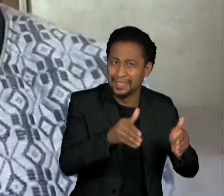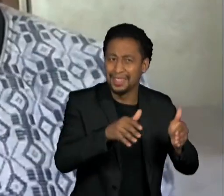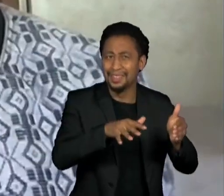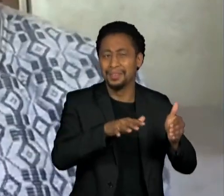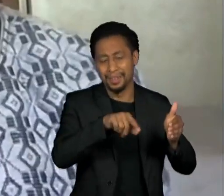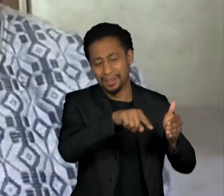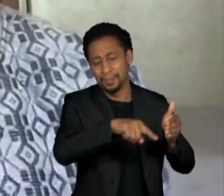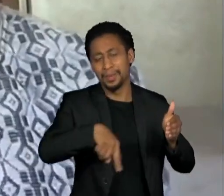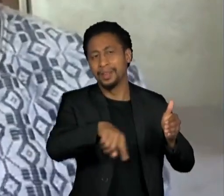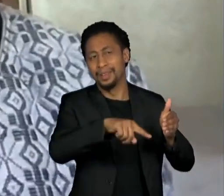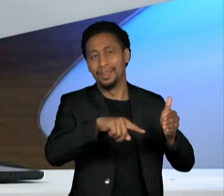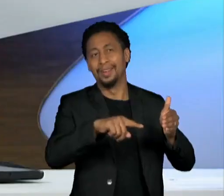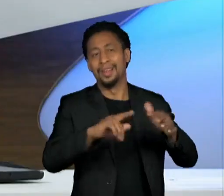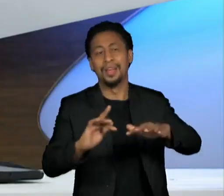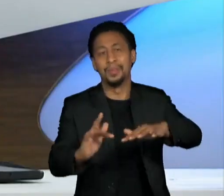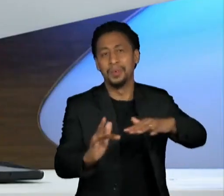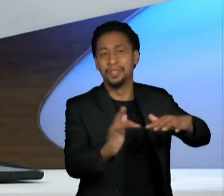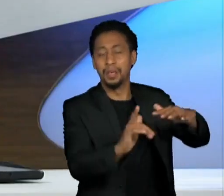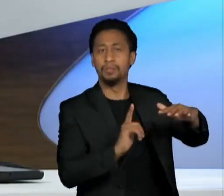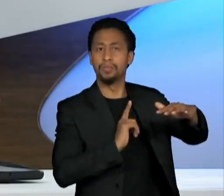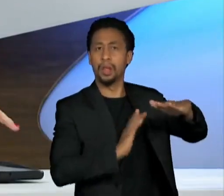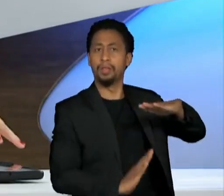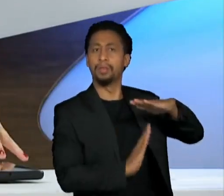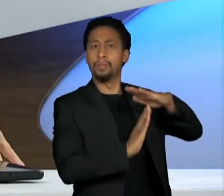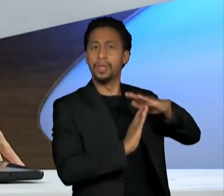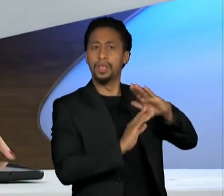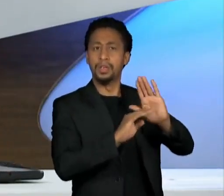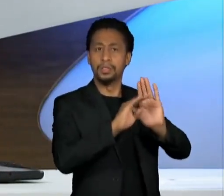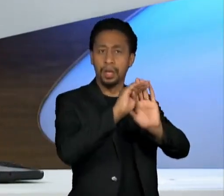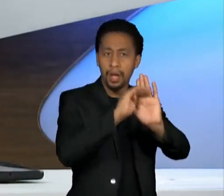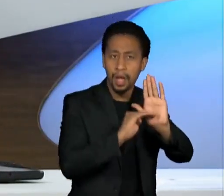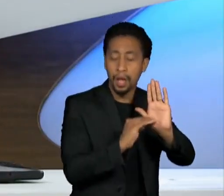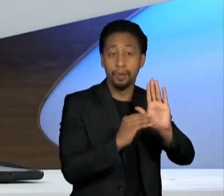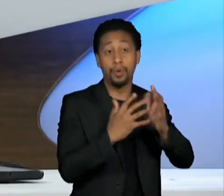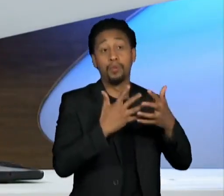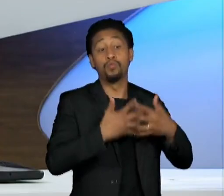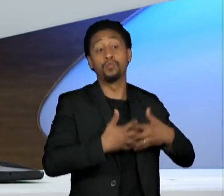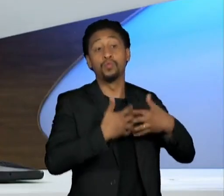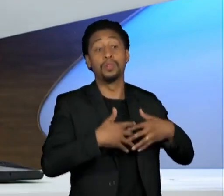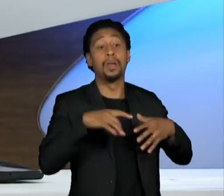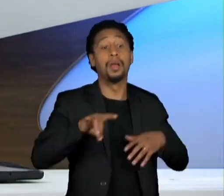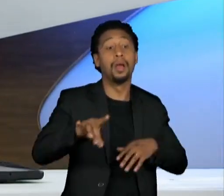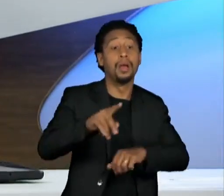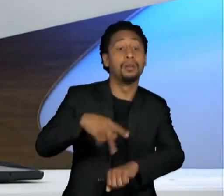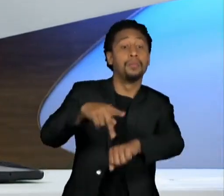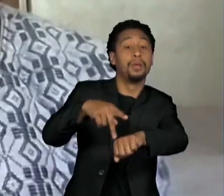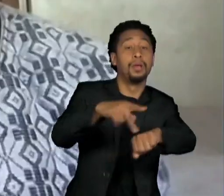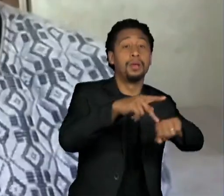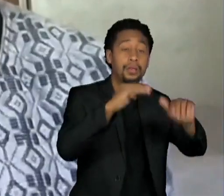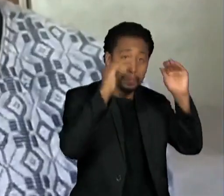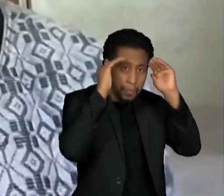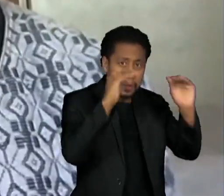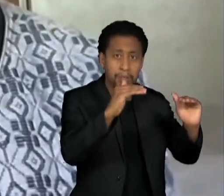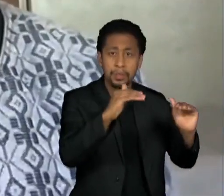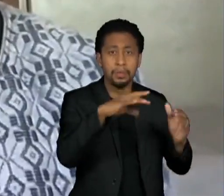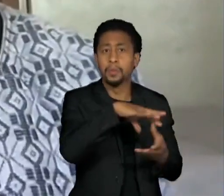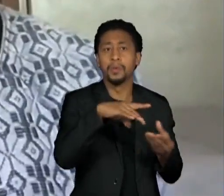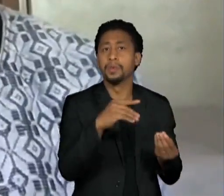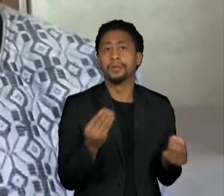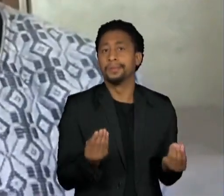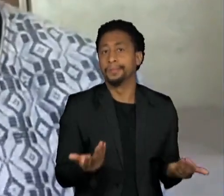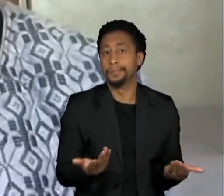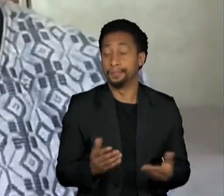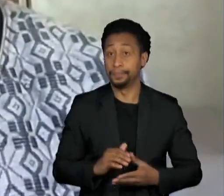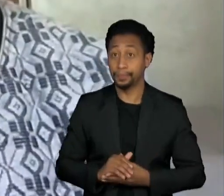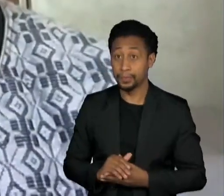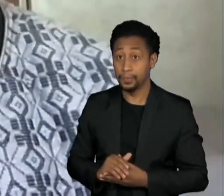limites, regulações, que entenda como é que vocês podem funcionar no nosso país, respeitando a nossa democracia. Big Tech